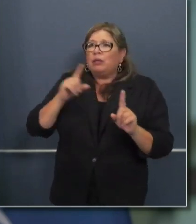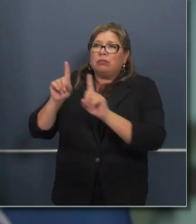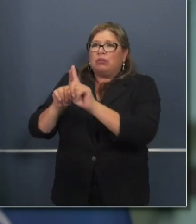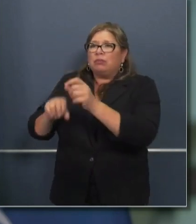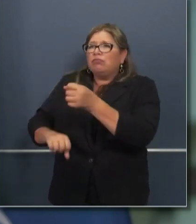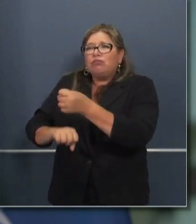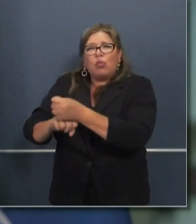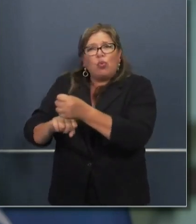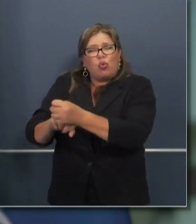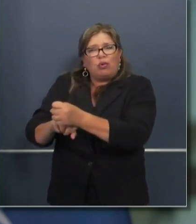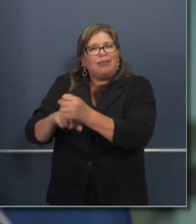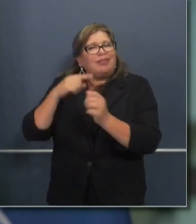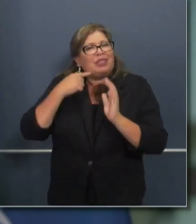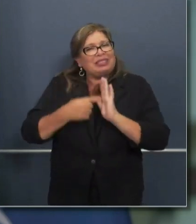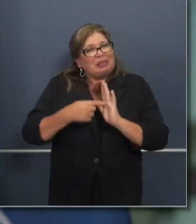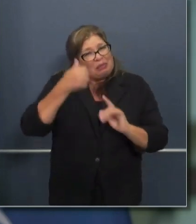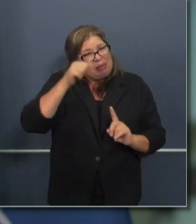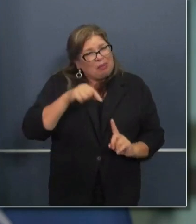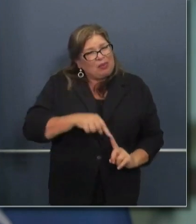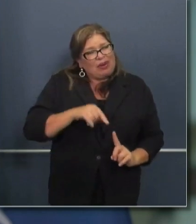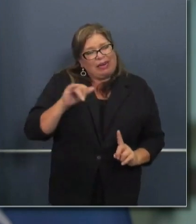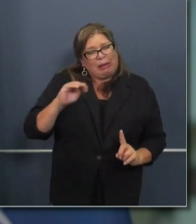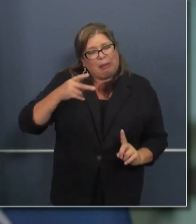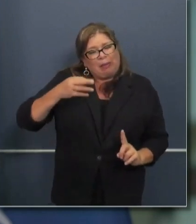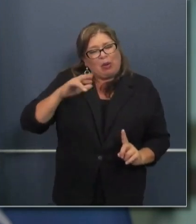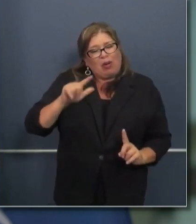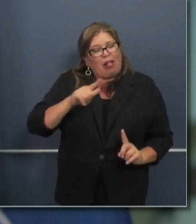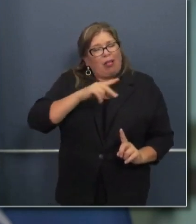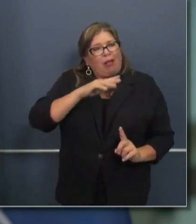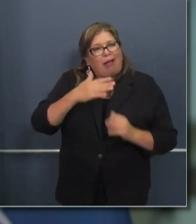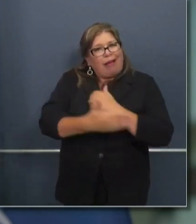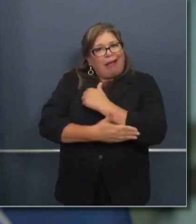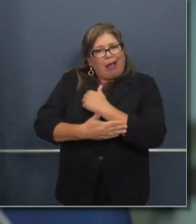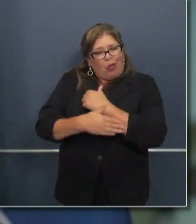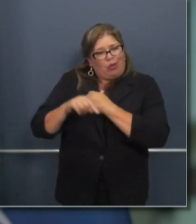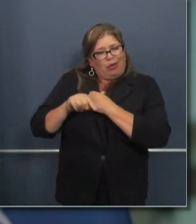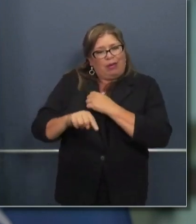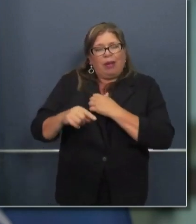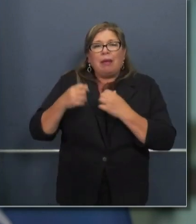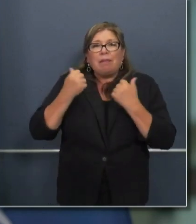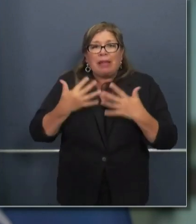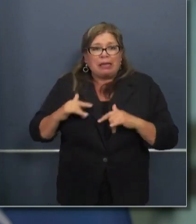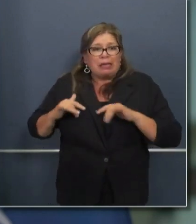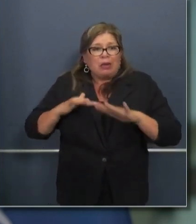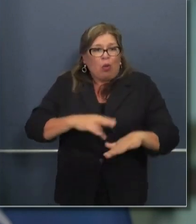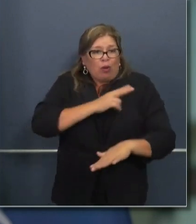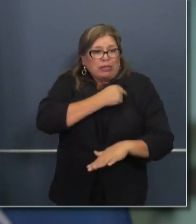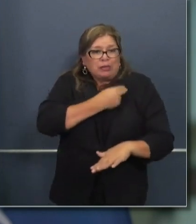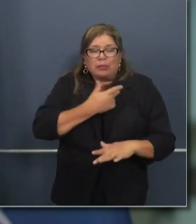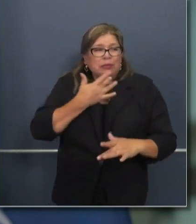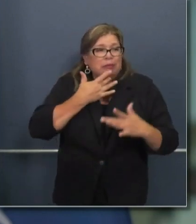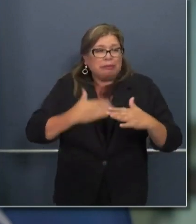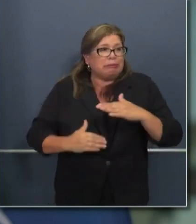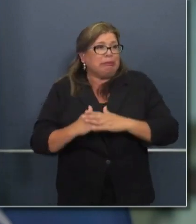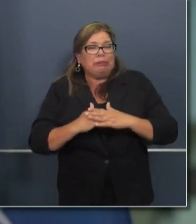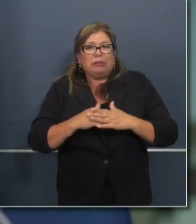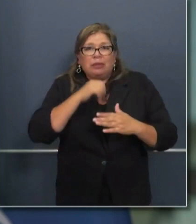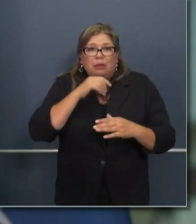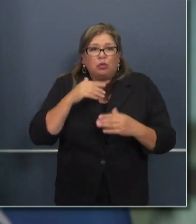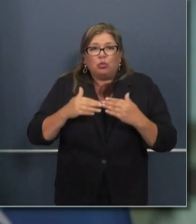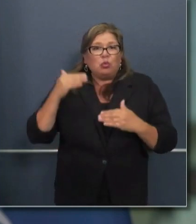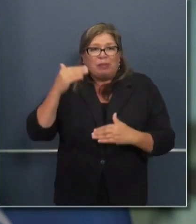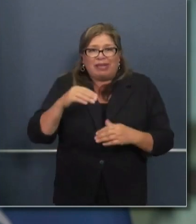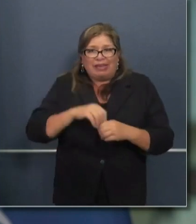in terms of trying to need to decompress their hospital system and some of the cross-border issues, then we will hold the line a little